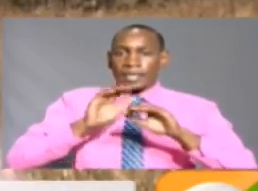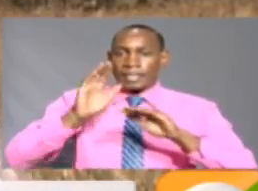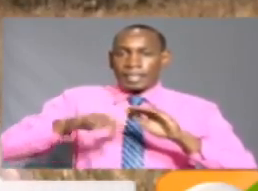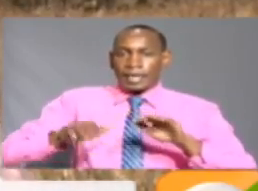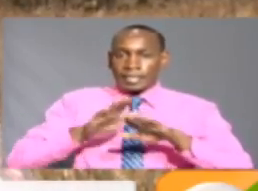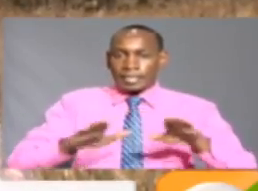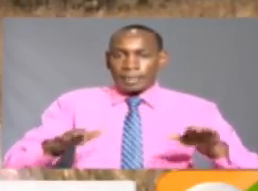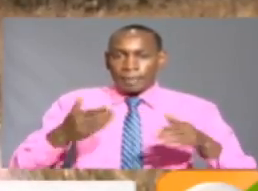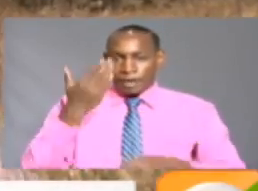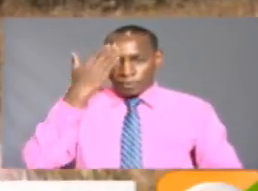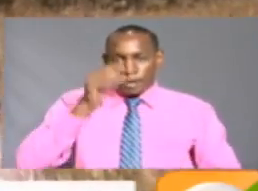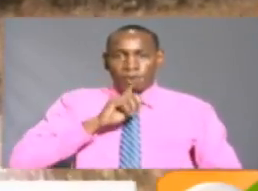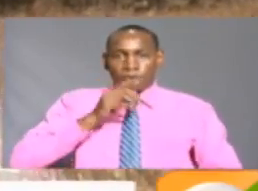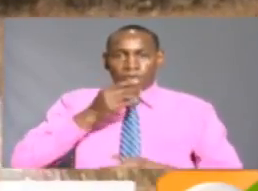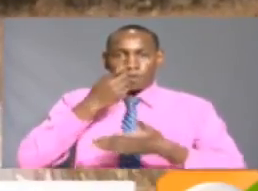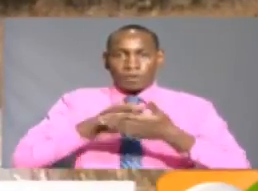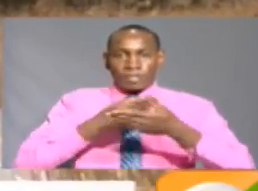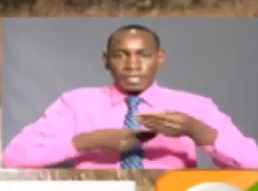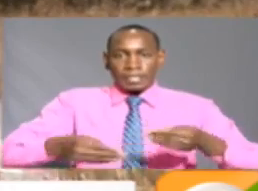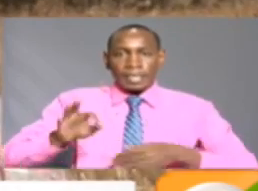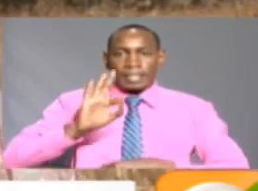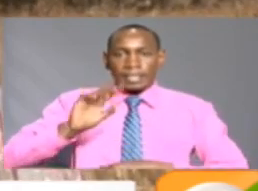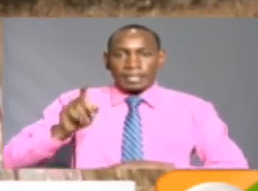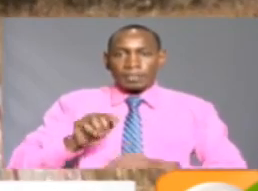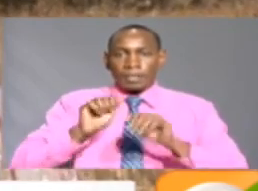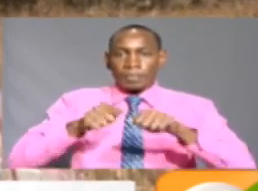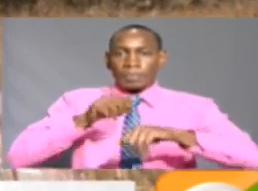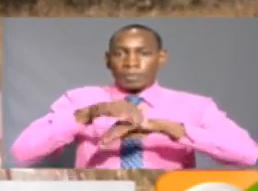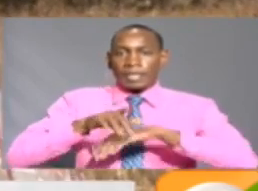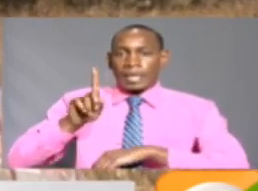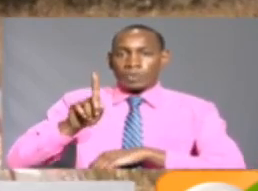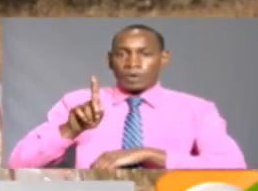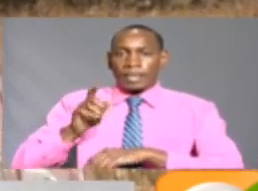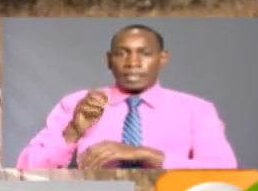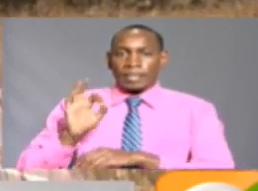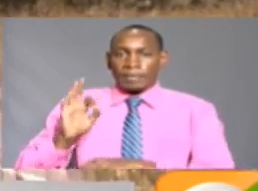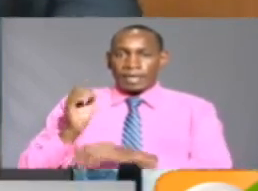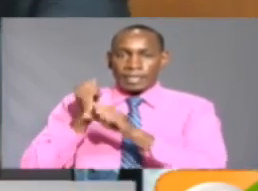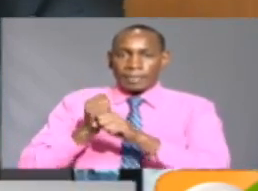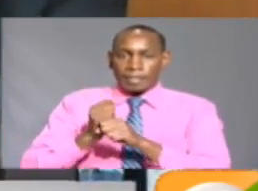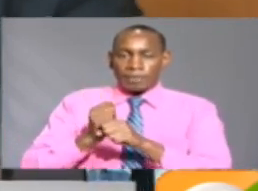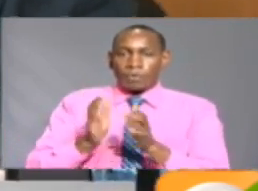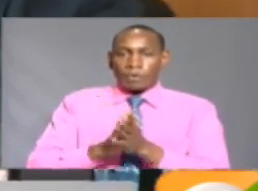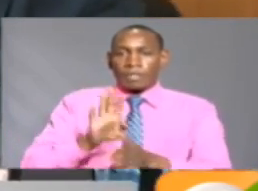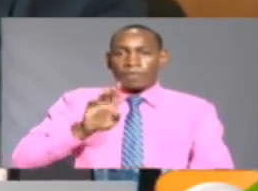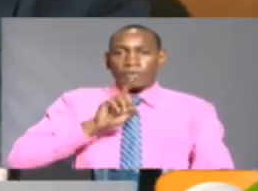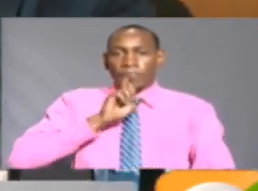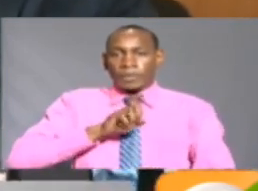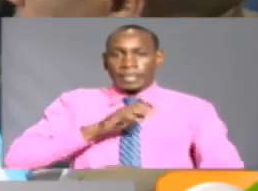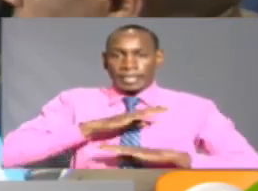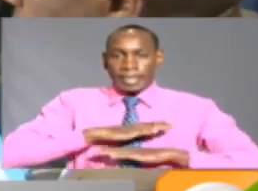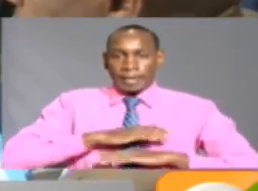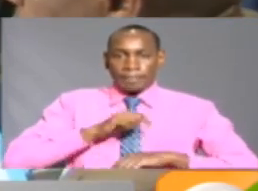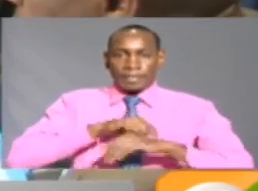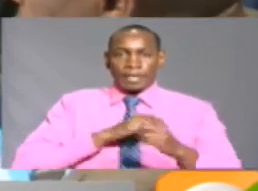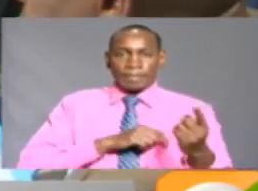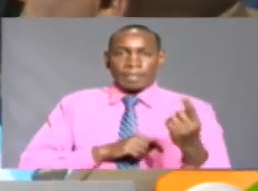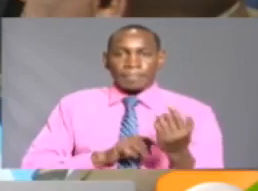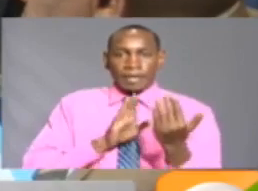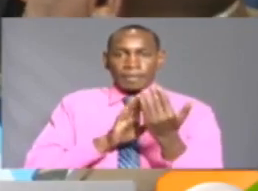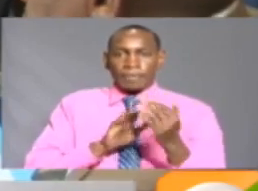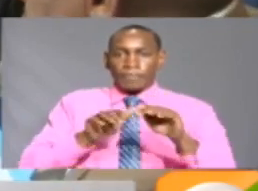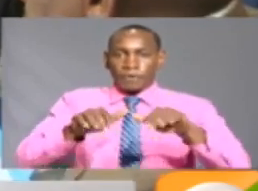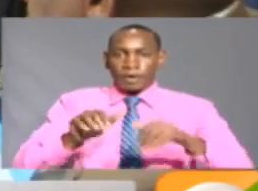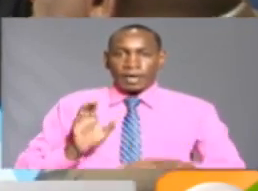choko saizi utauza kwa shilingi 1,000, unanua kunia moja. Ukiwa na choko ine, umetosha. When he appeared before the Agriculture Committee,